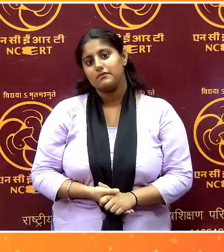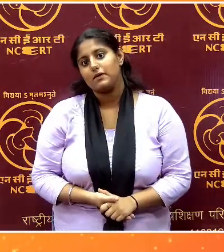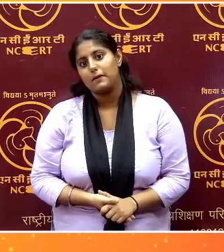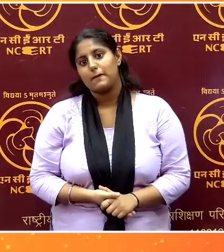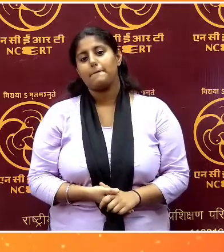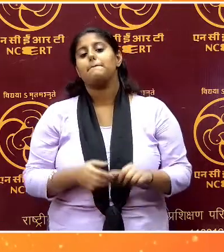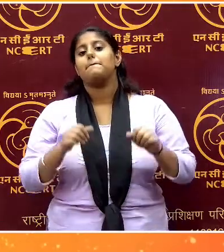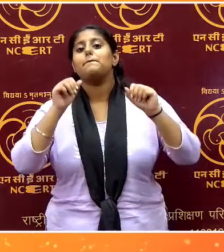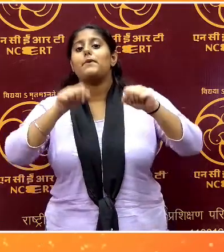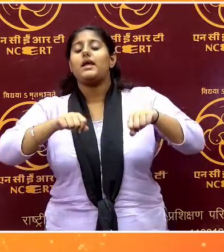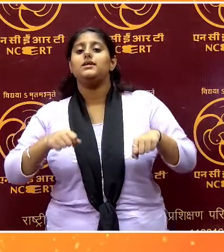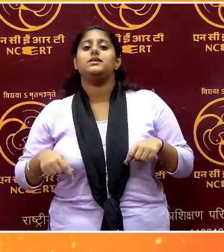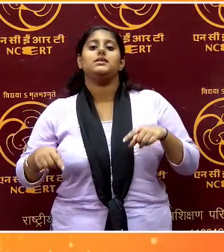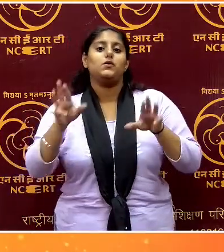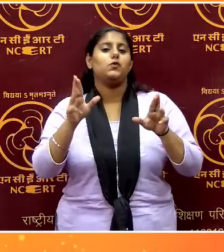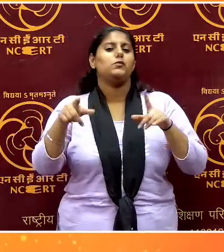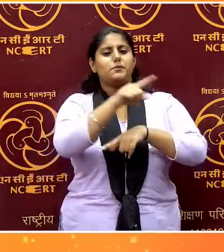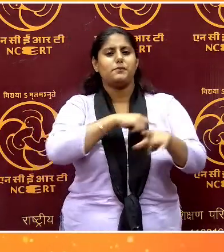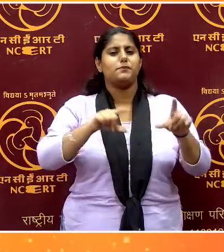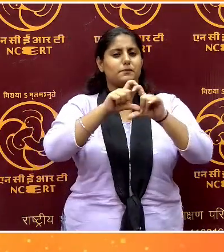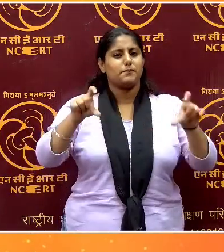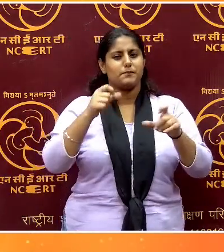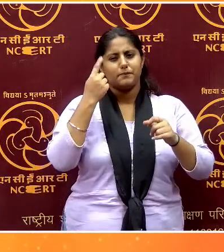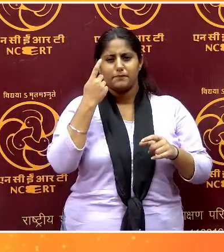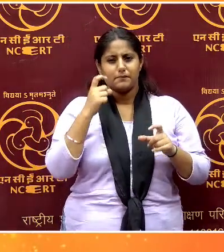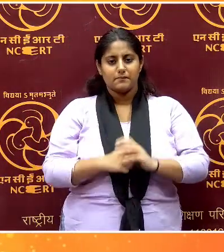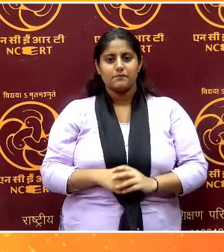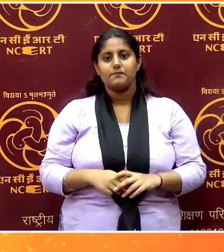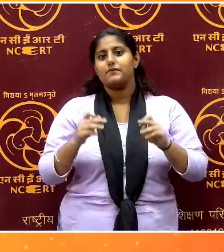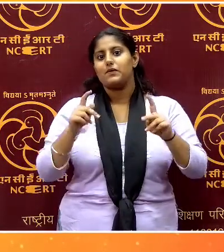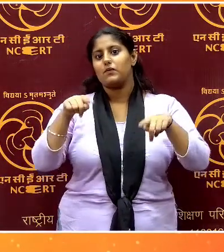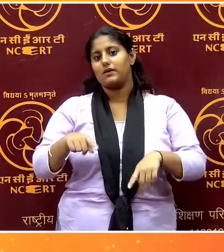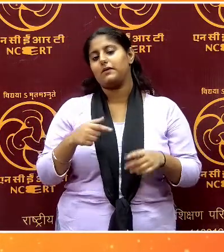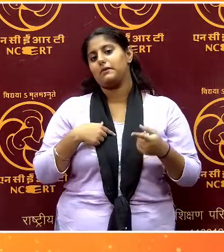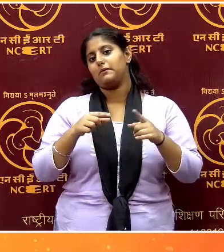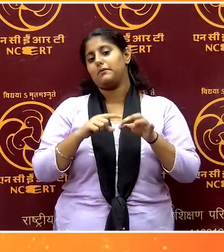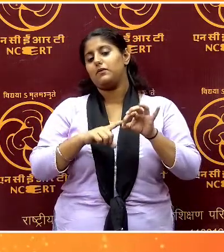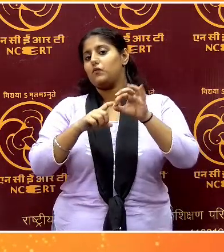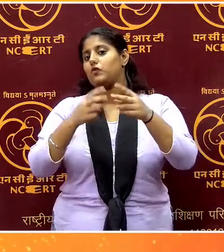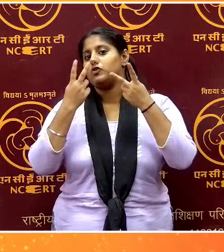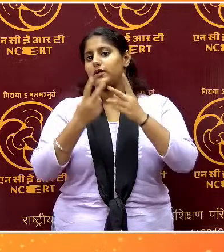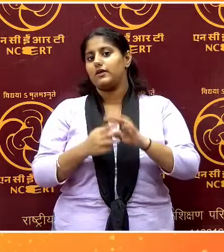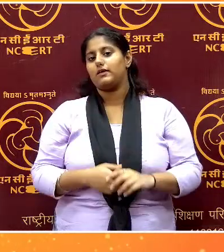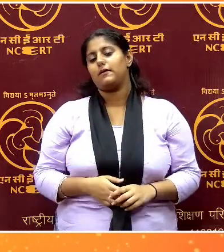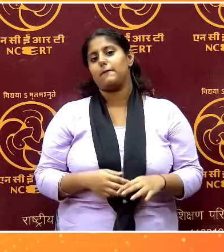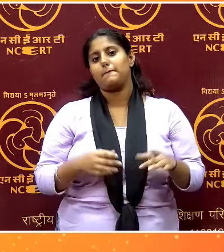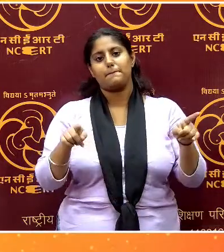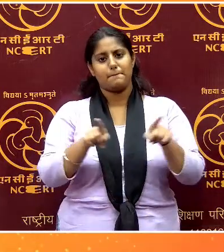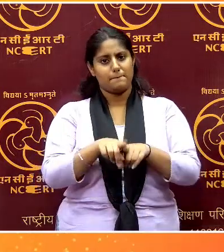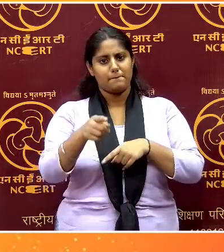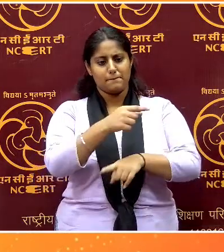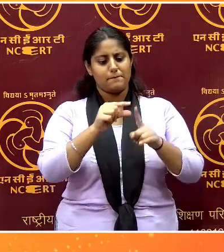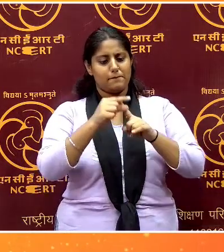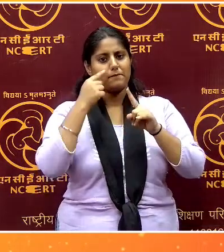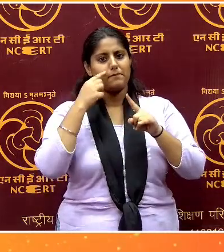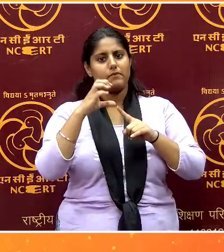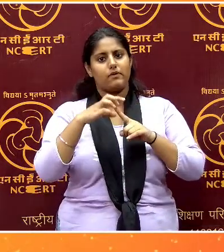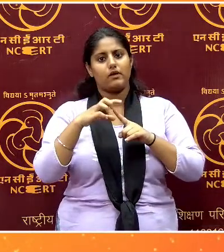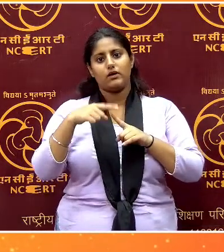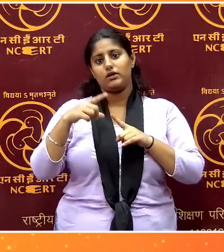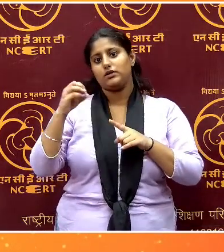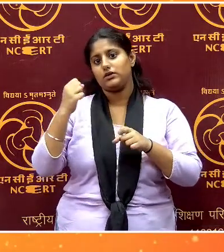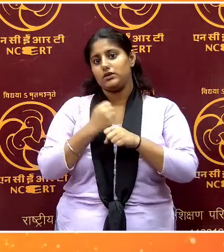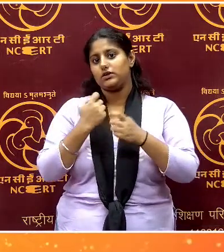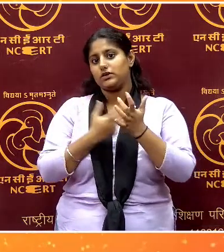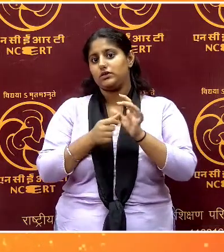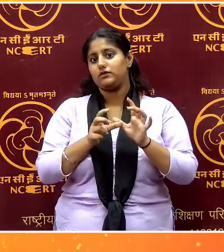So I hope it is very clear. You have understood. Now let us come to a question. The following pictograph shows the number of books